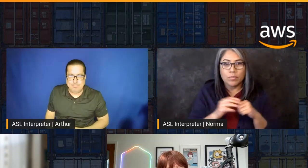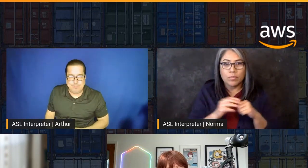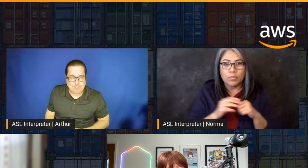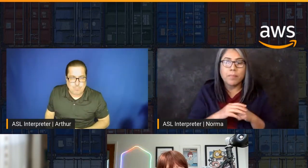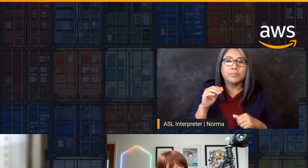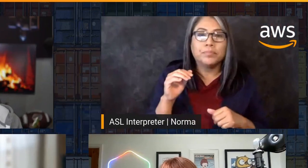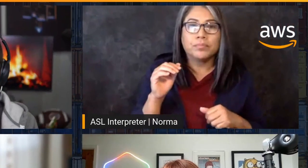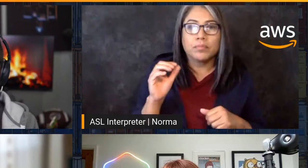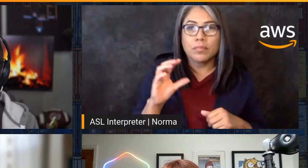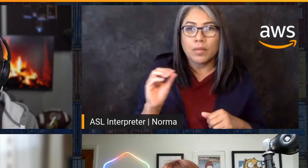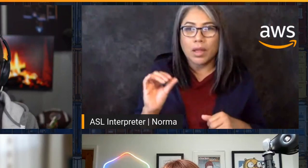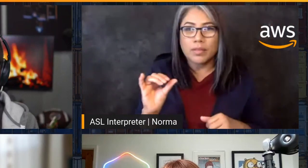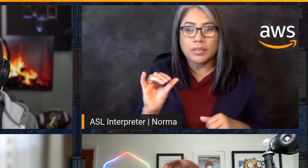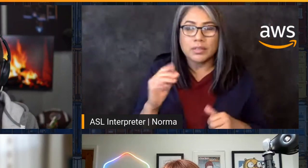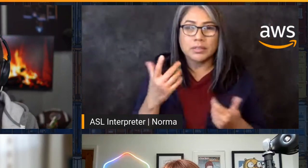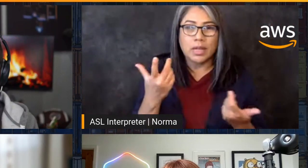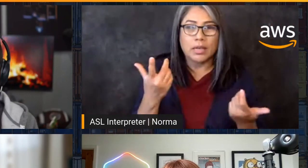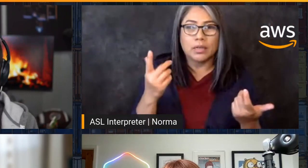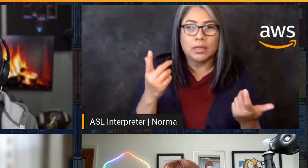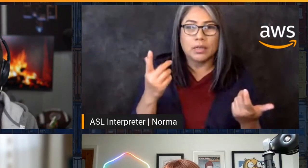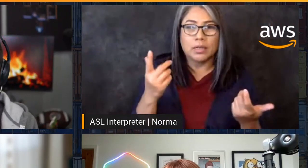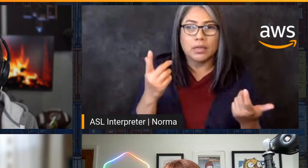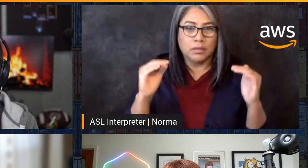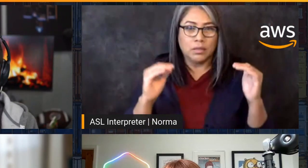like since eBPF is such a rich context,